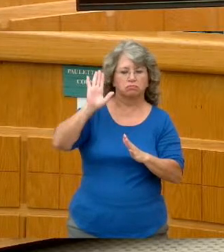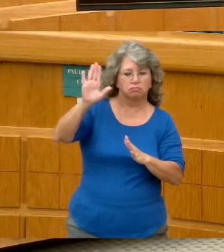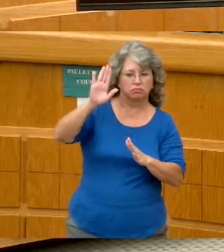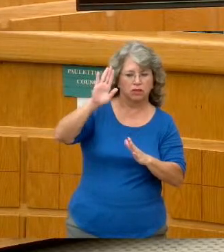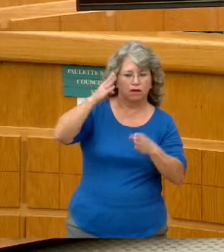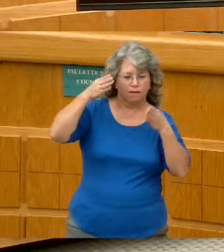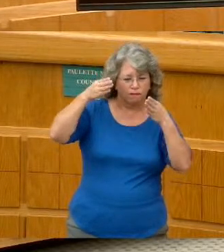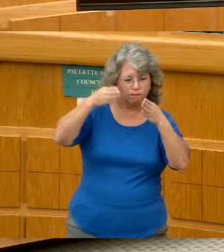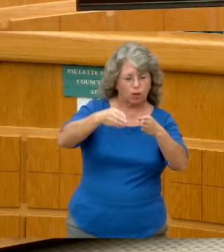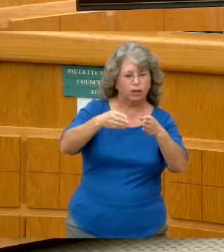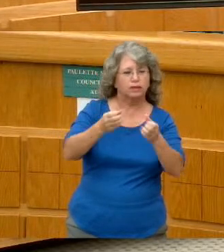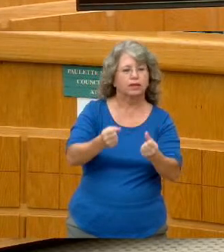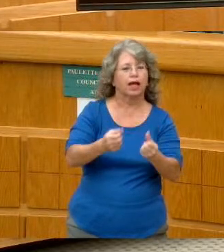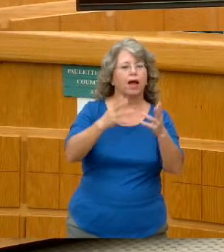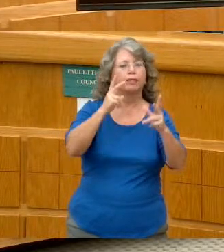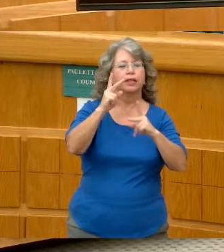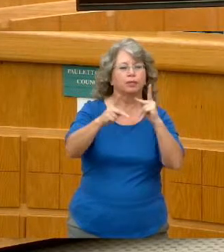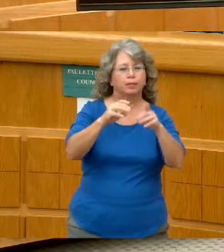of hospitalizations.